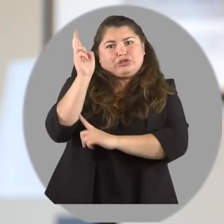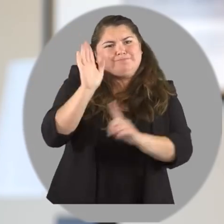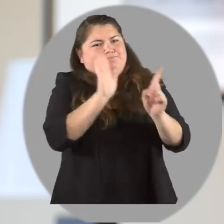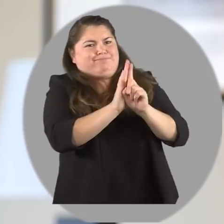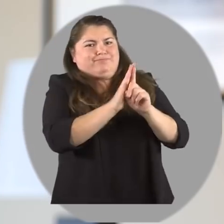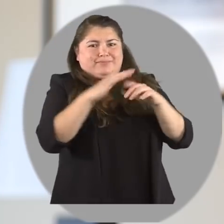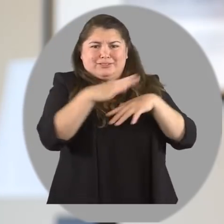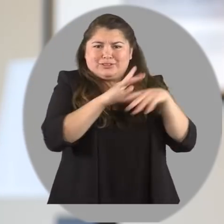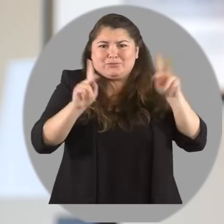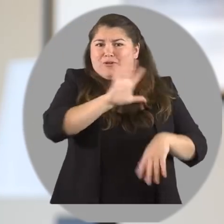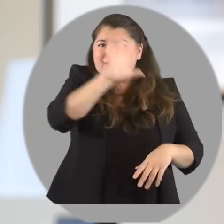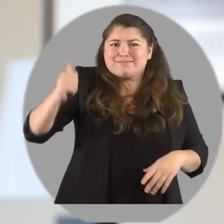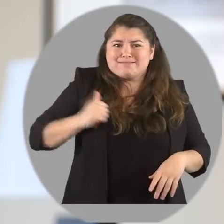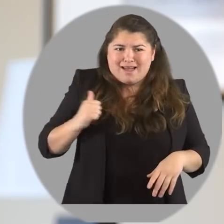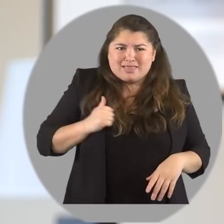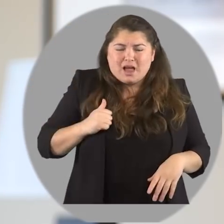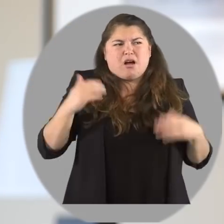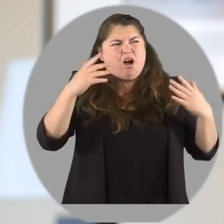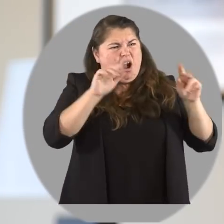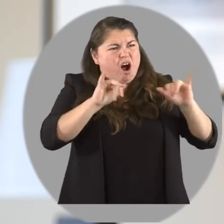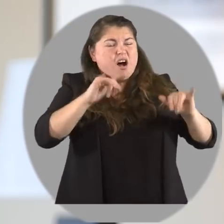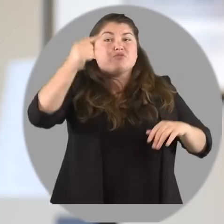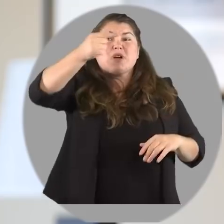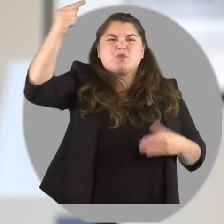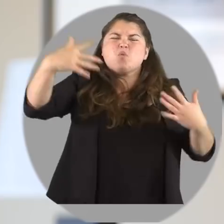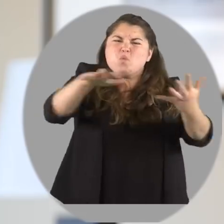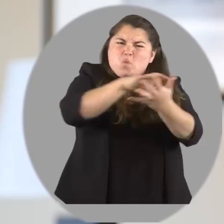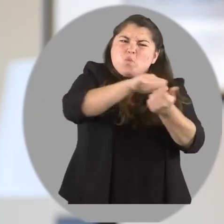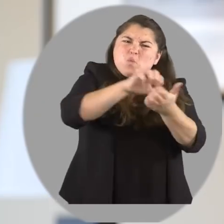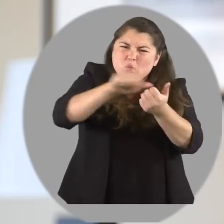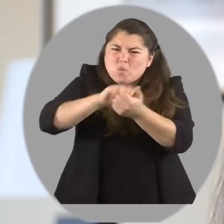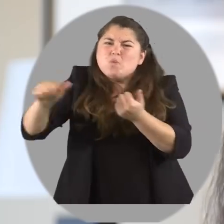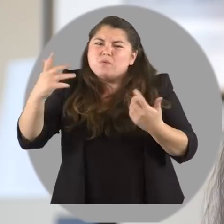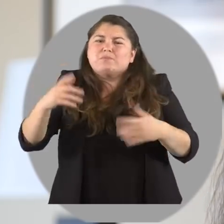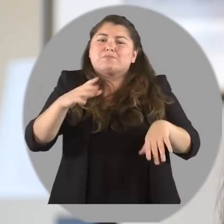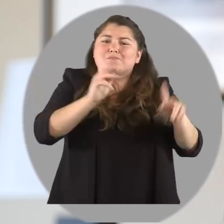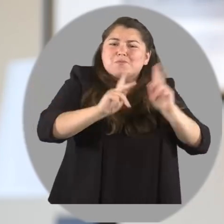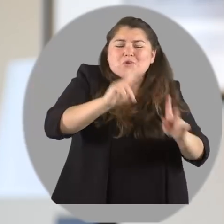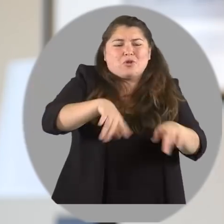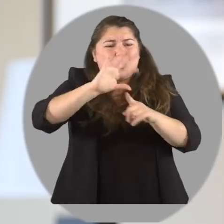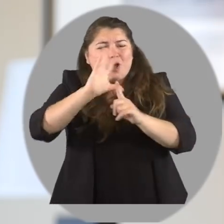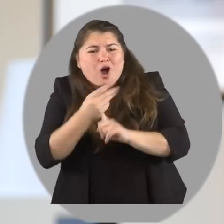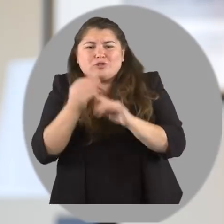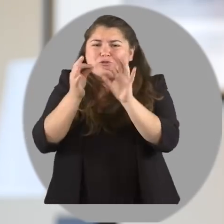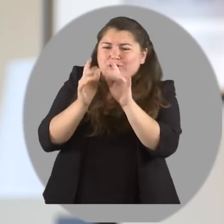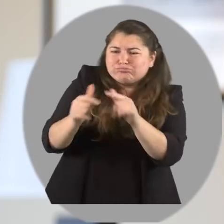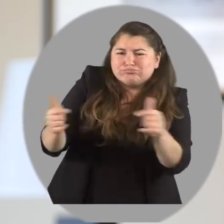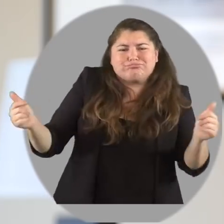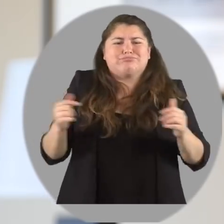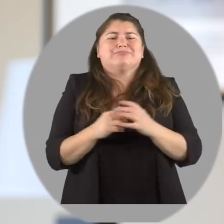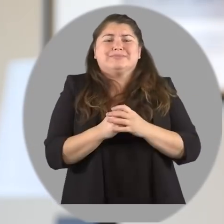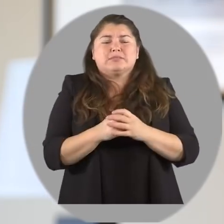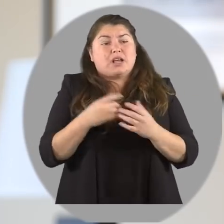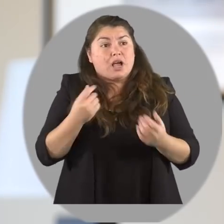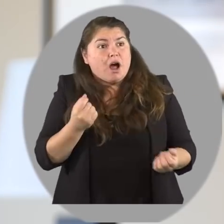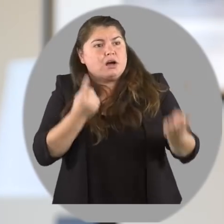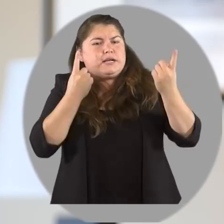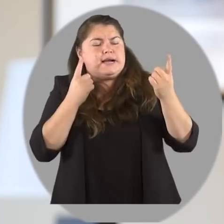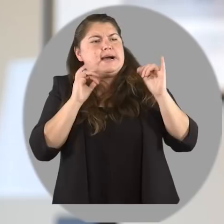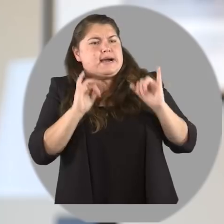Canada and the genocidal policies that were created by the Canadian government, once they're aware of that, I have yet to meet someone who